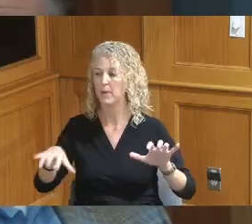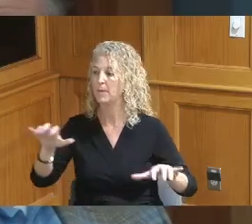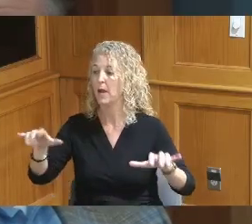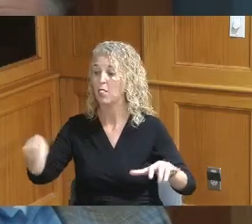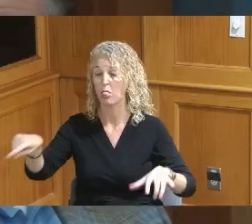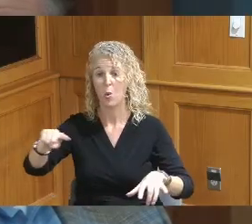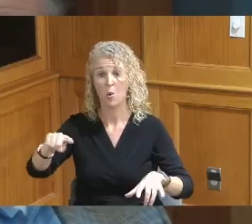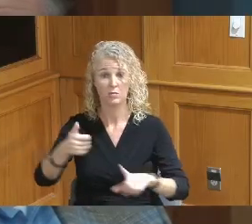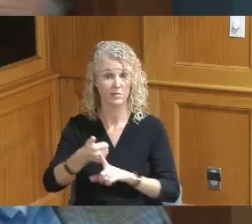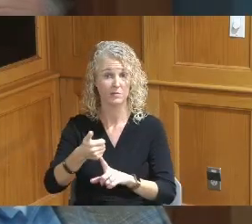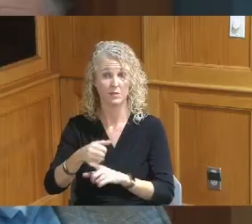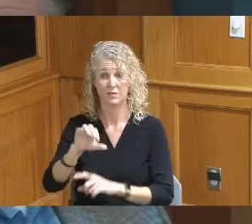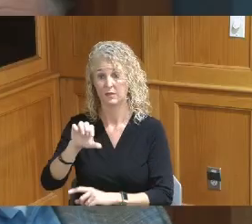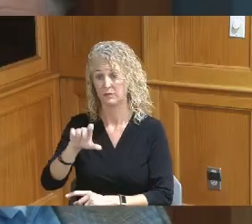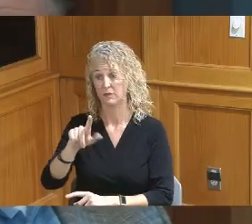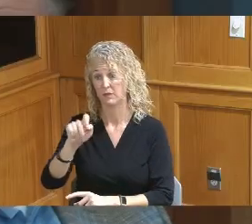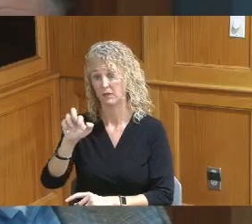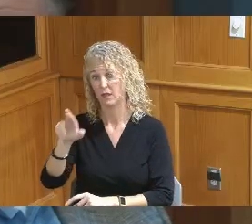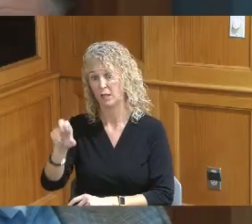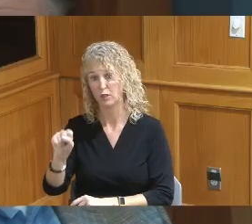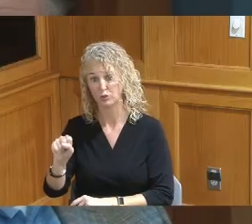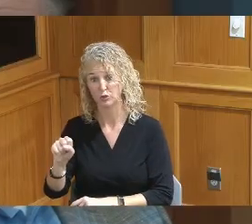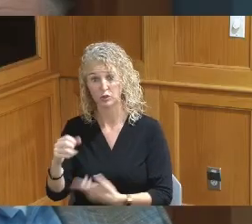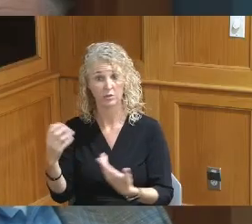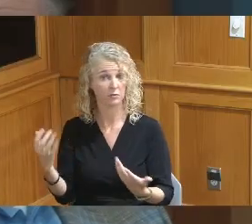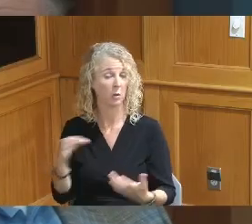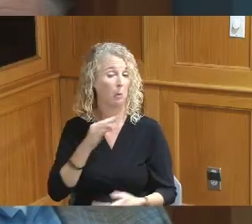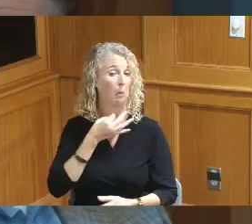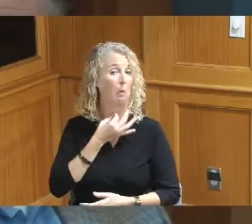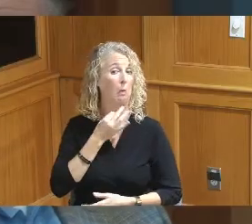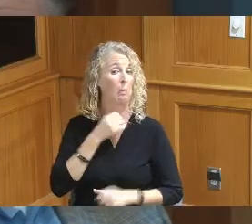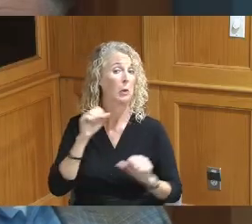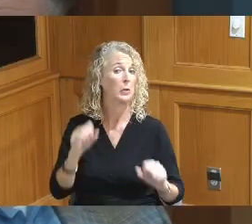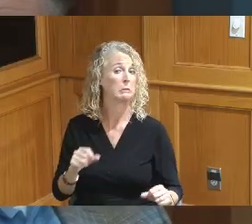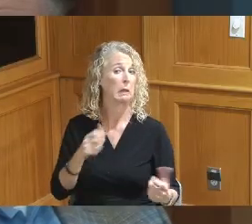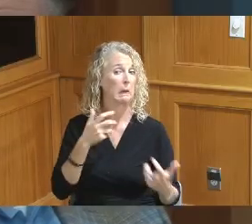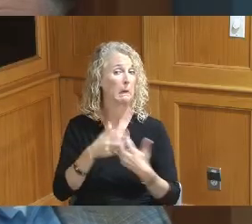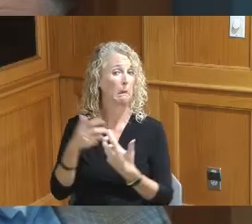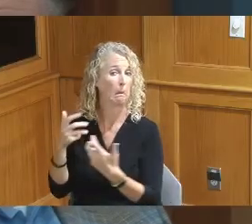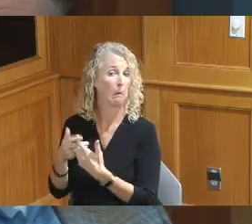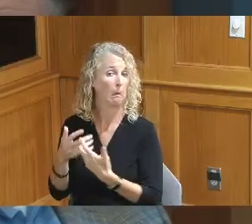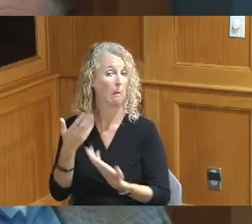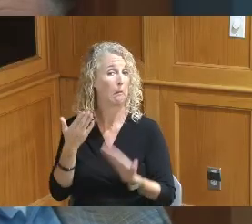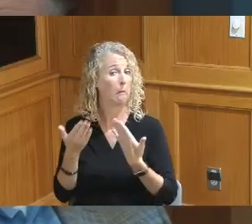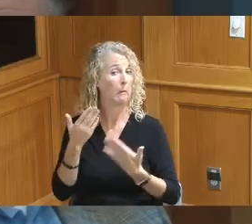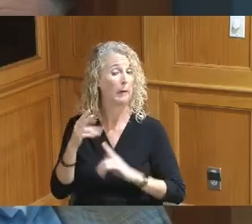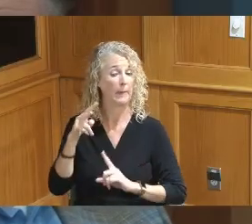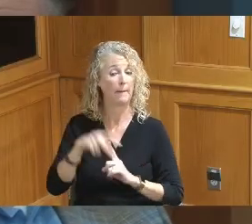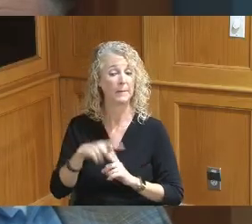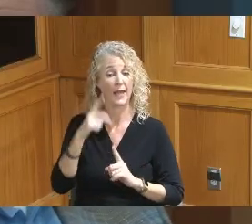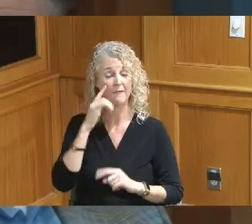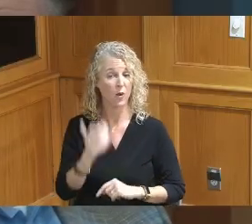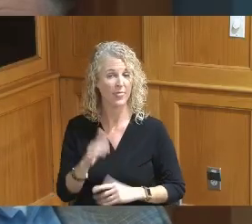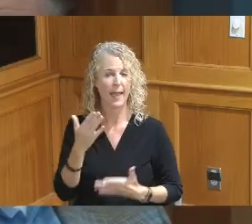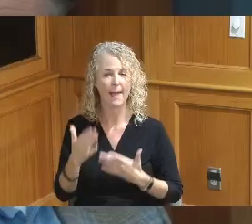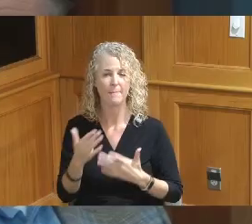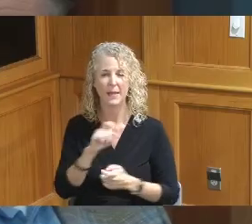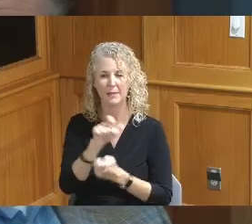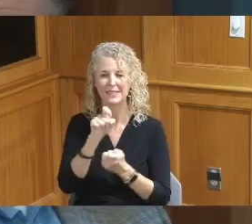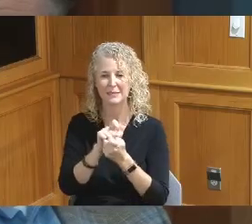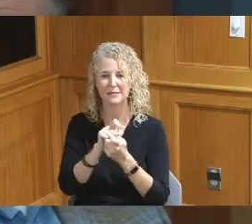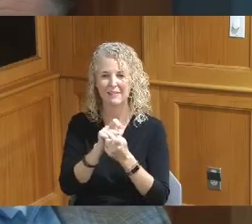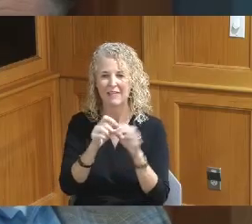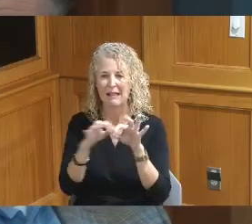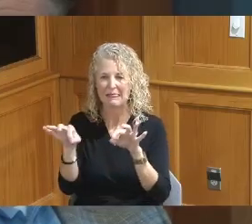those are clusters of homes, when you go down into the subdivisions. So maybe it's the language that we